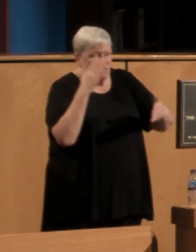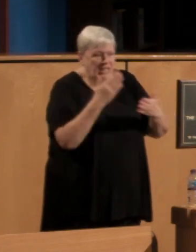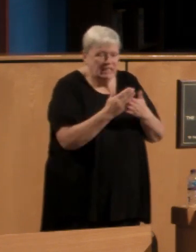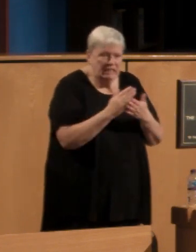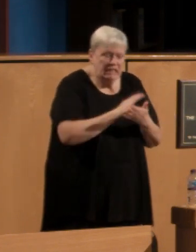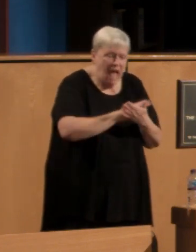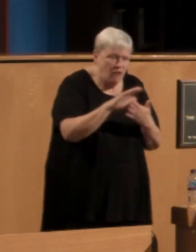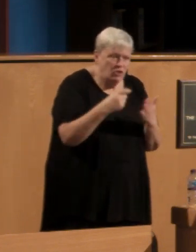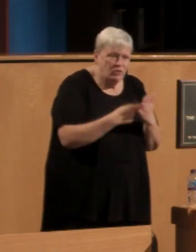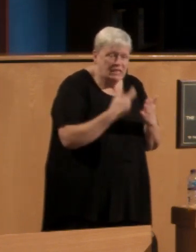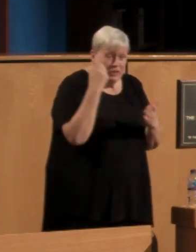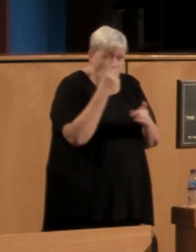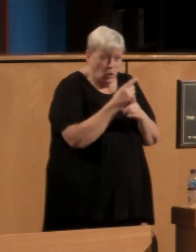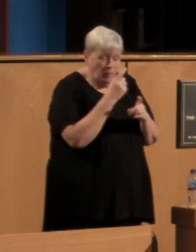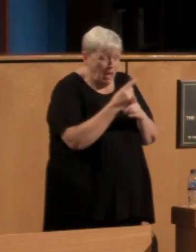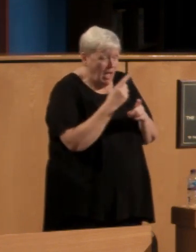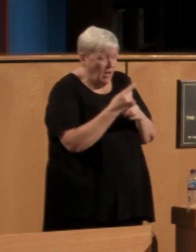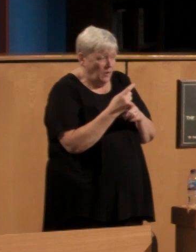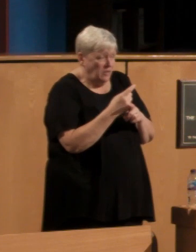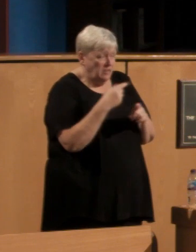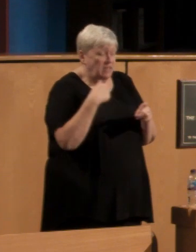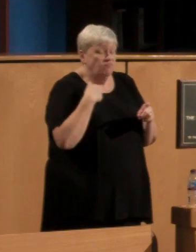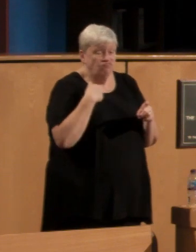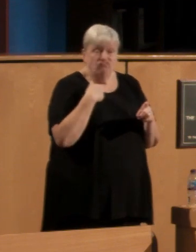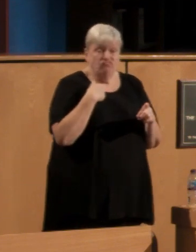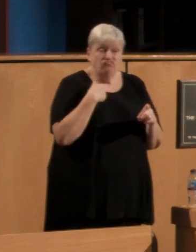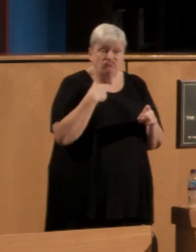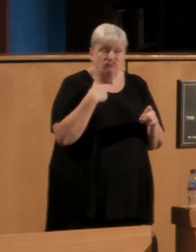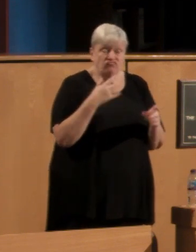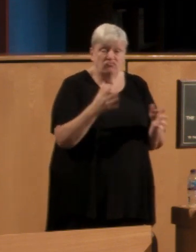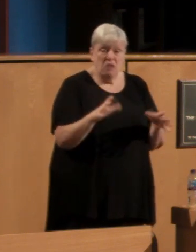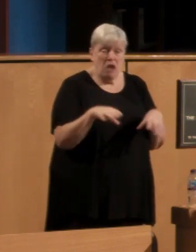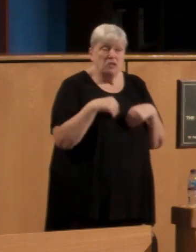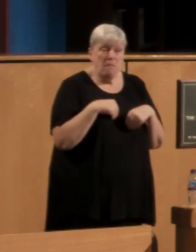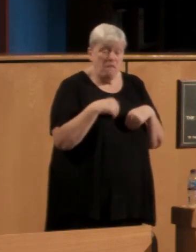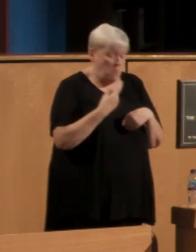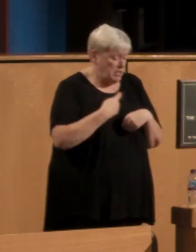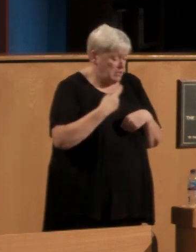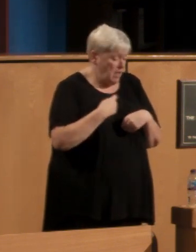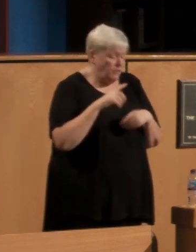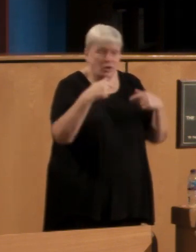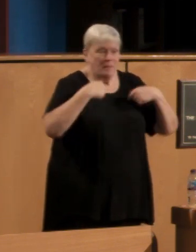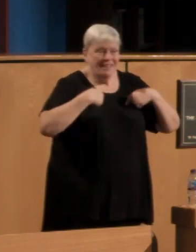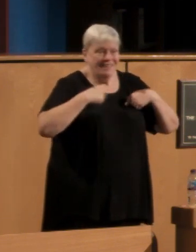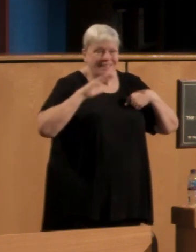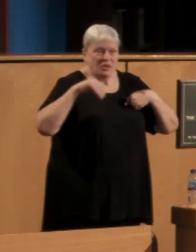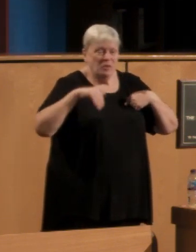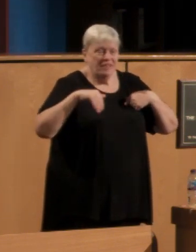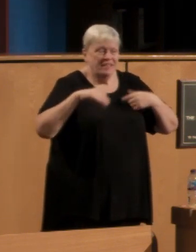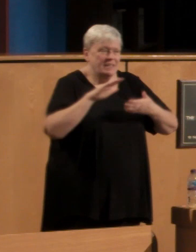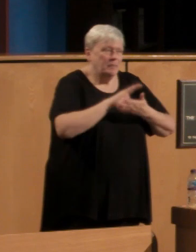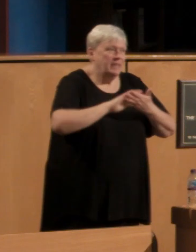in that that's something I really embrace for myself, of not for me, queerness and transness is so much